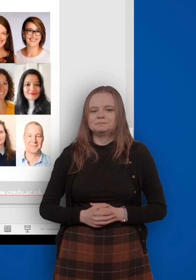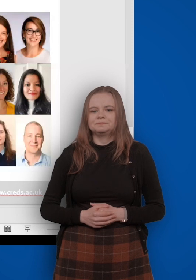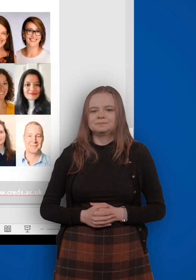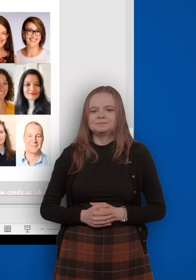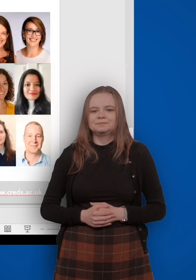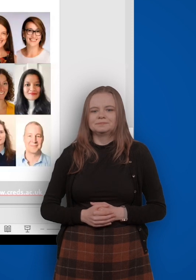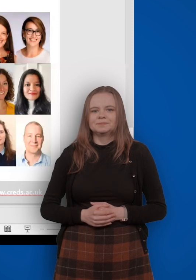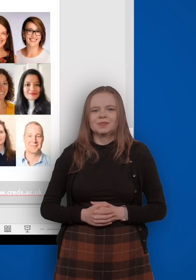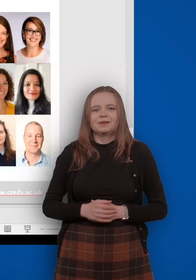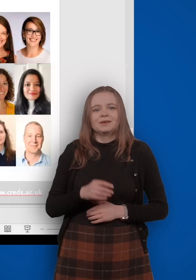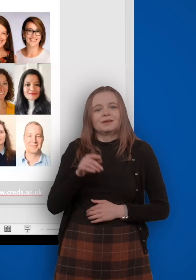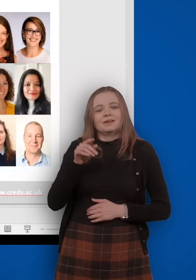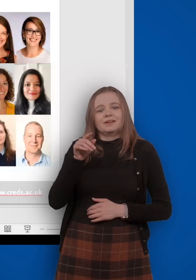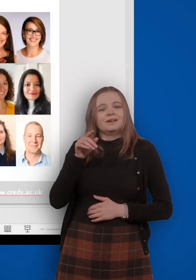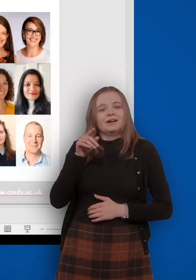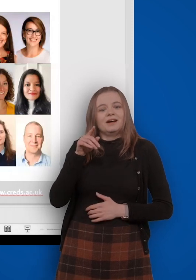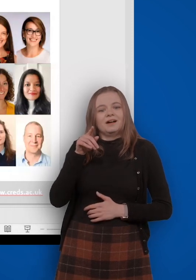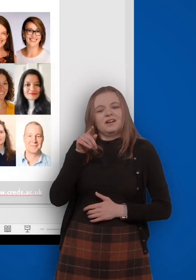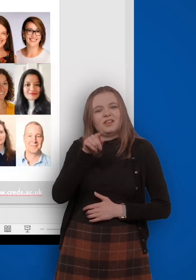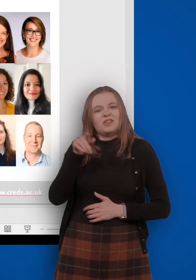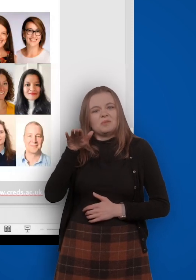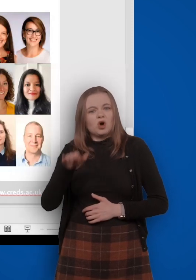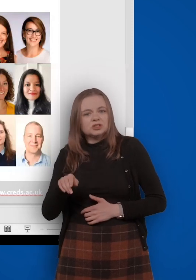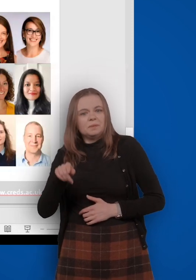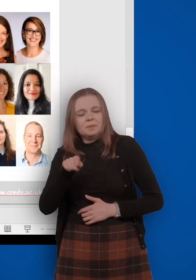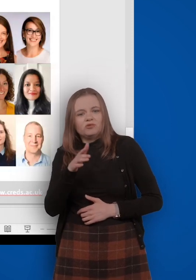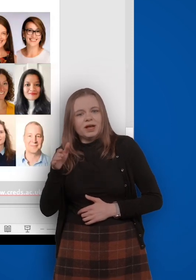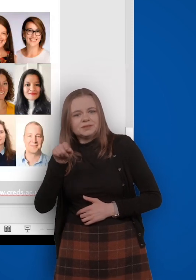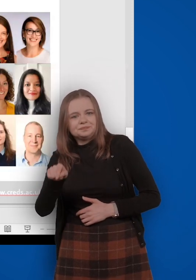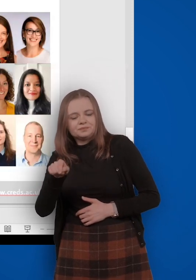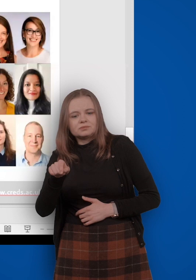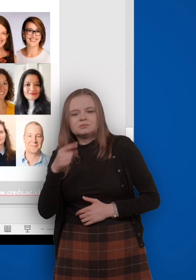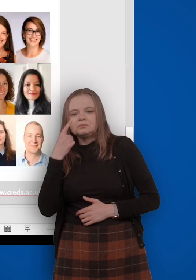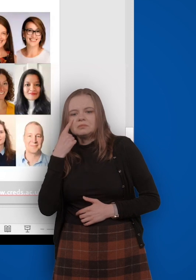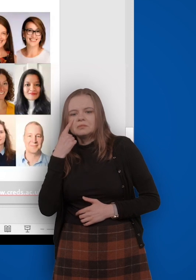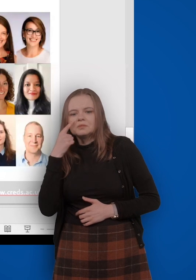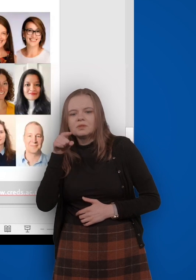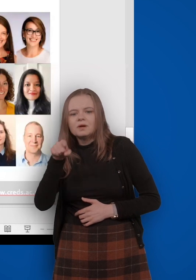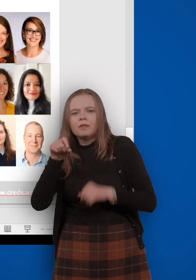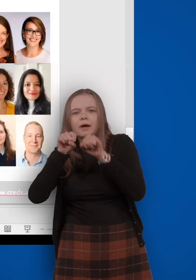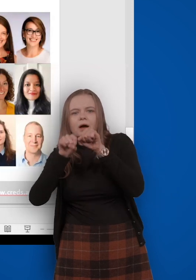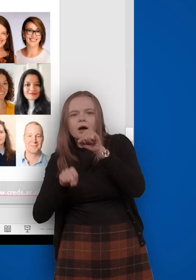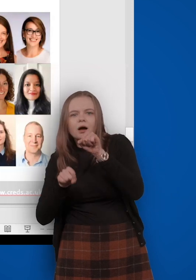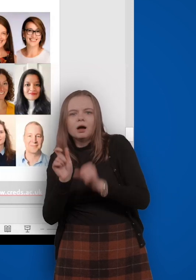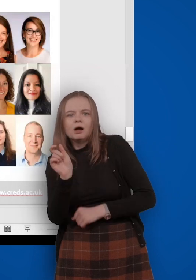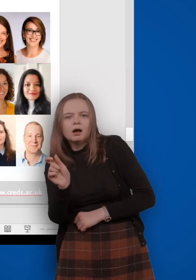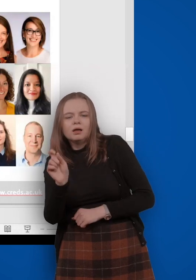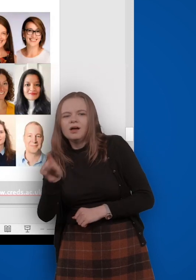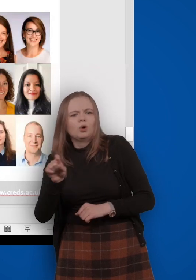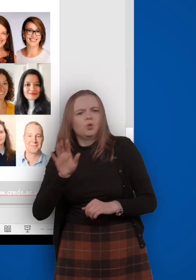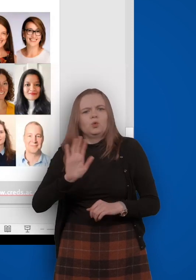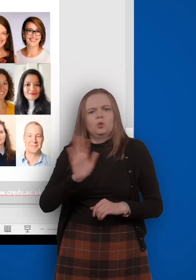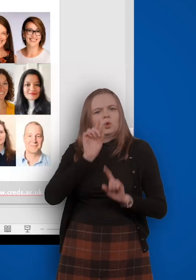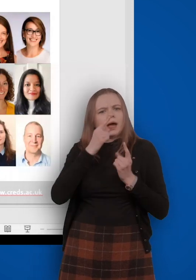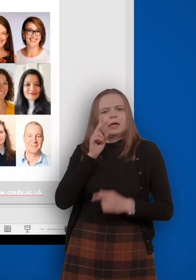It might be if you hit down in the bottom sort of right-hand screen, if you see the little, it looks like a pull down. Unfortunately, you can never screen. see that. You can